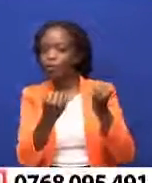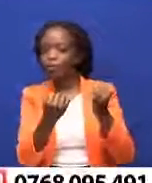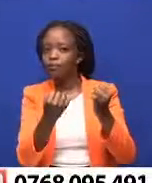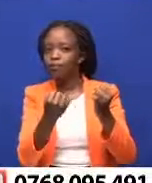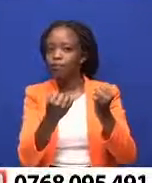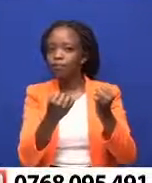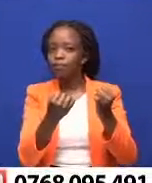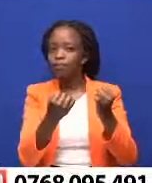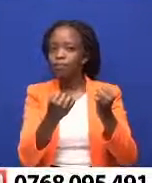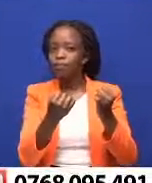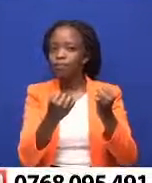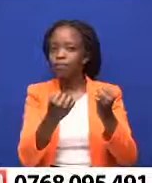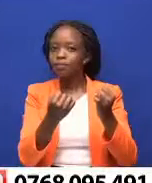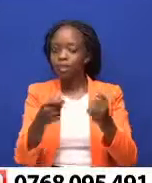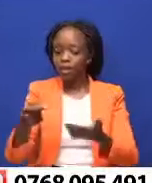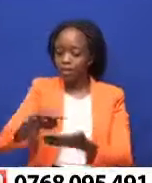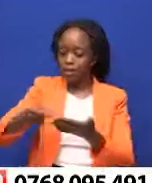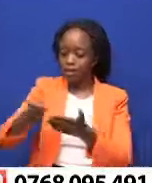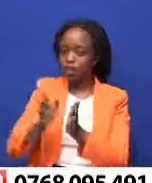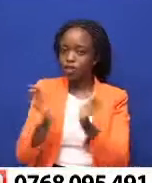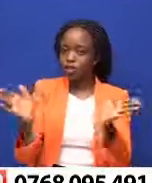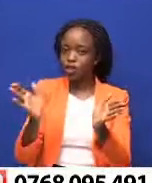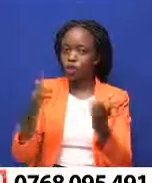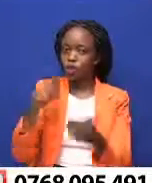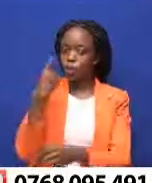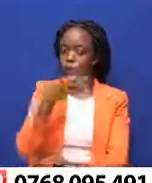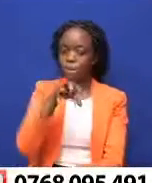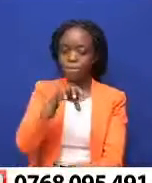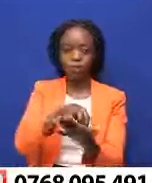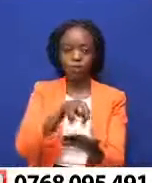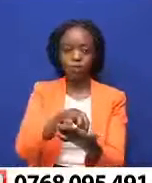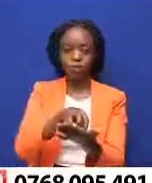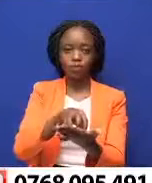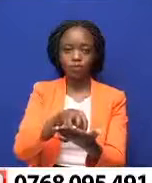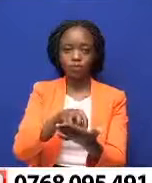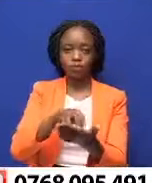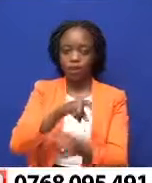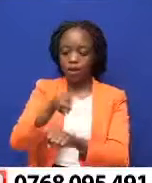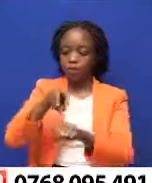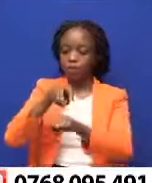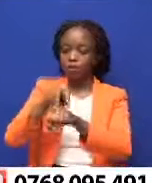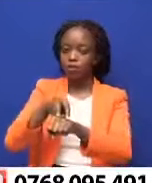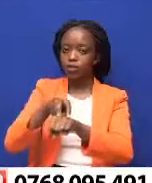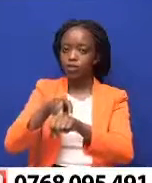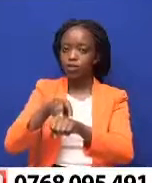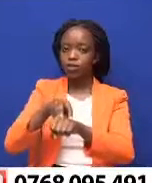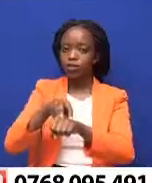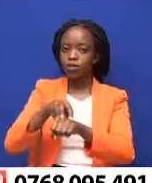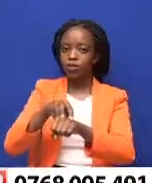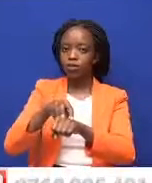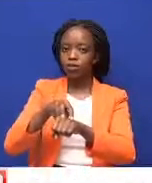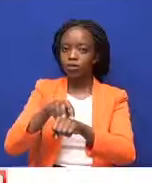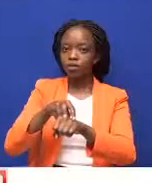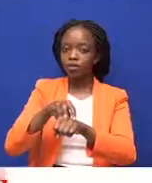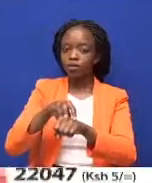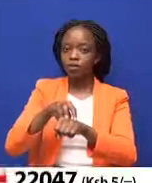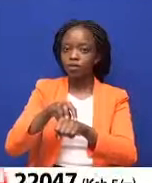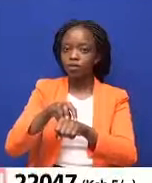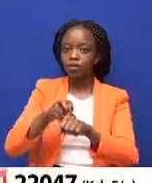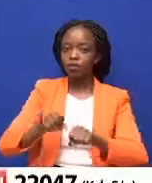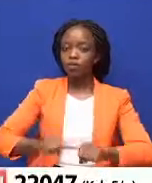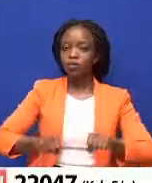other secretary general who was in a position ratified by the national delegates?